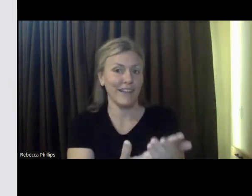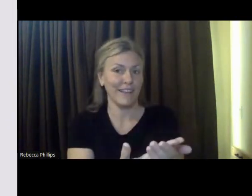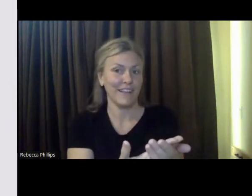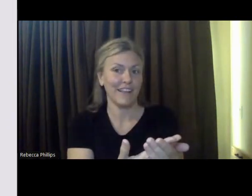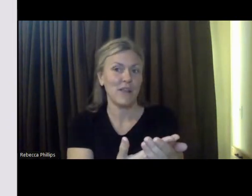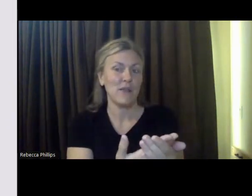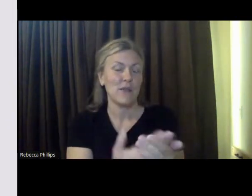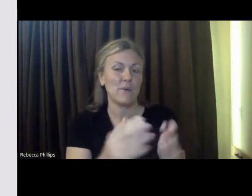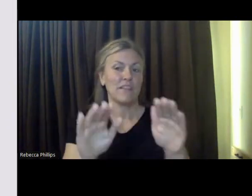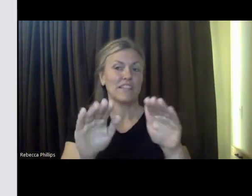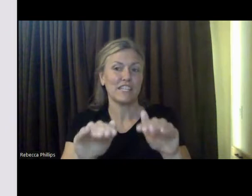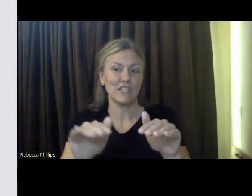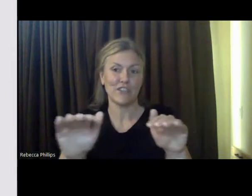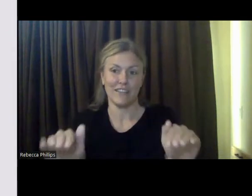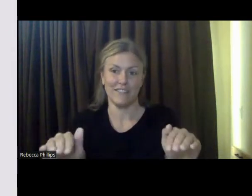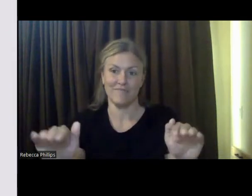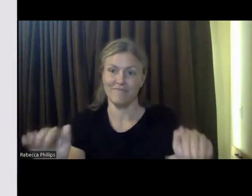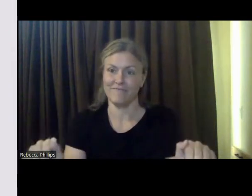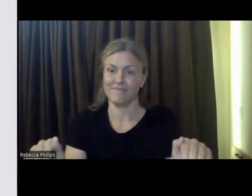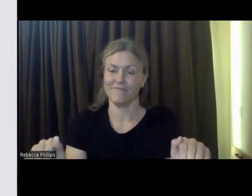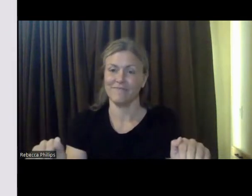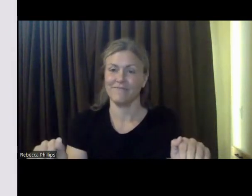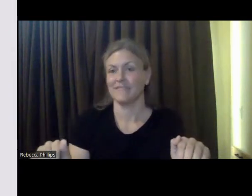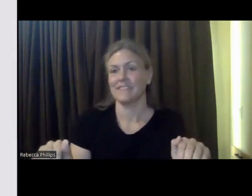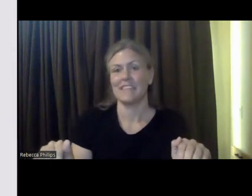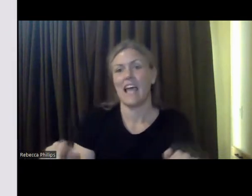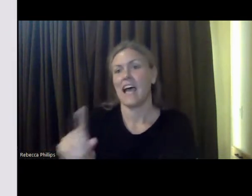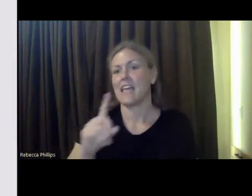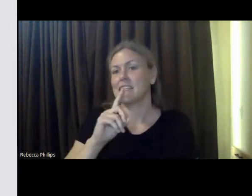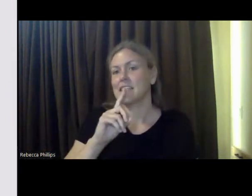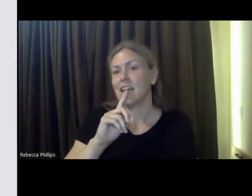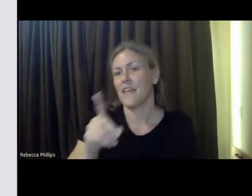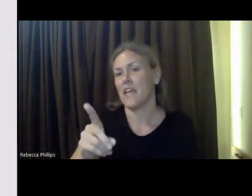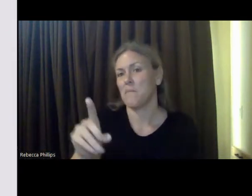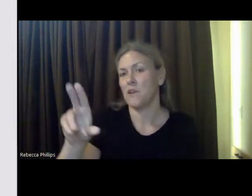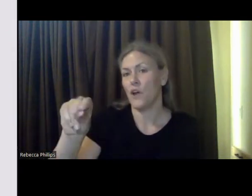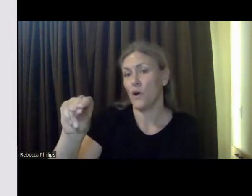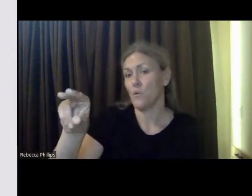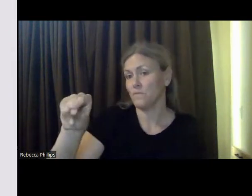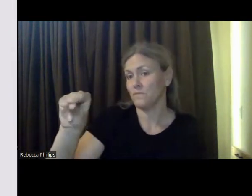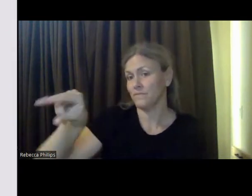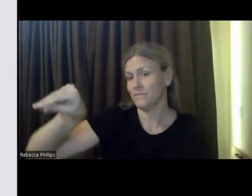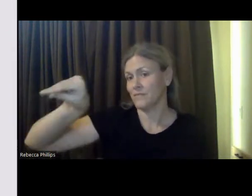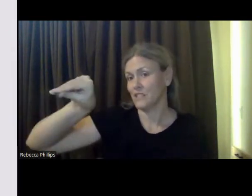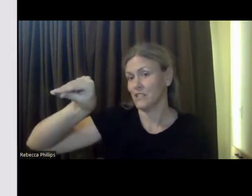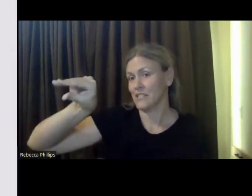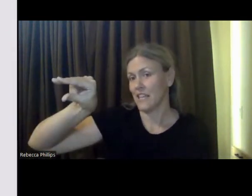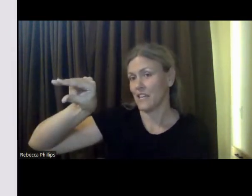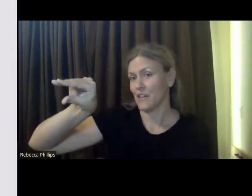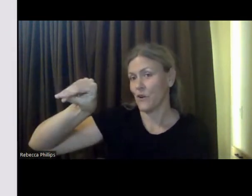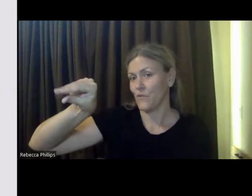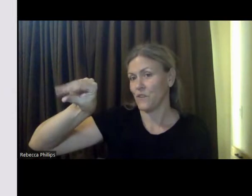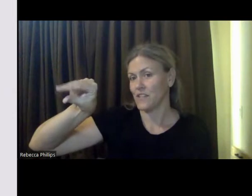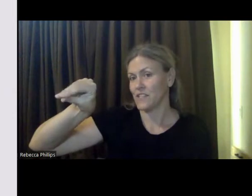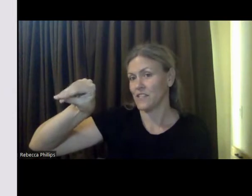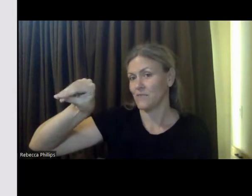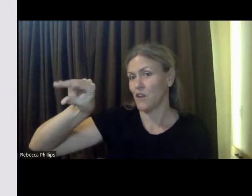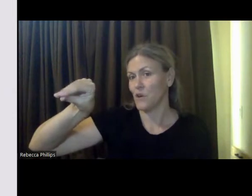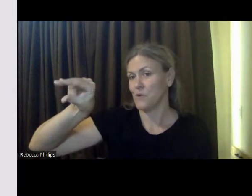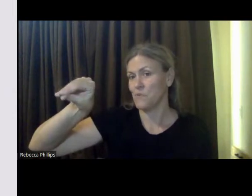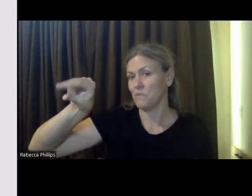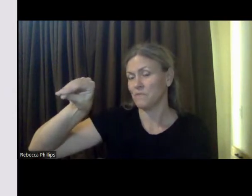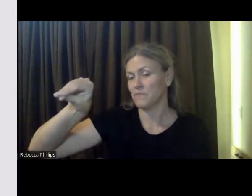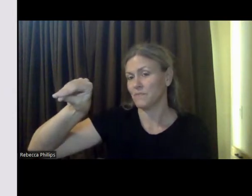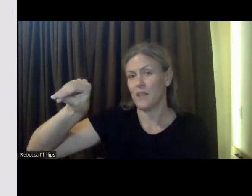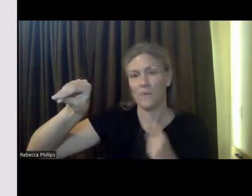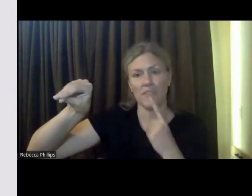good with children. I could tell them no. This is like your no fingers,